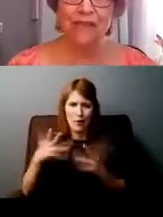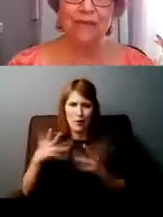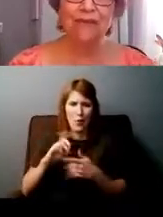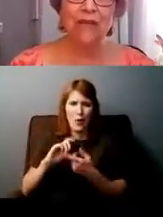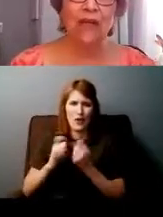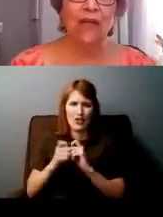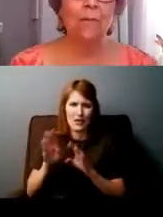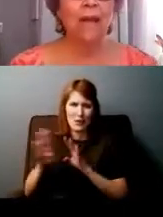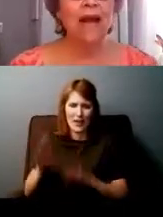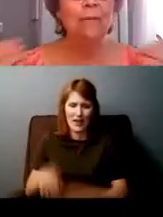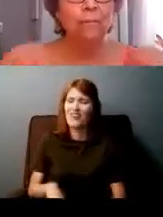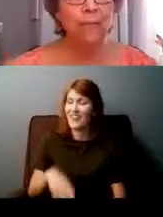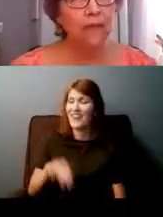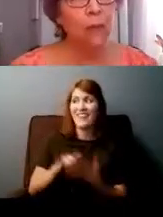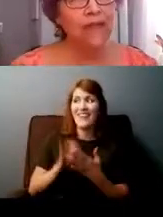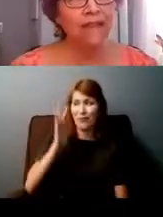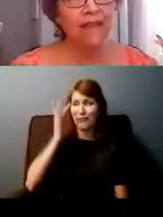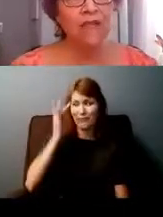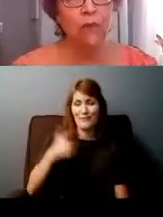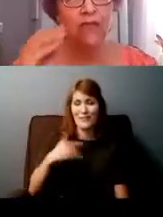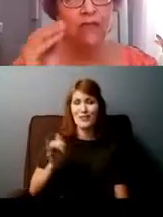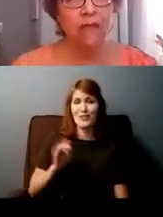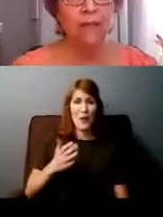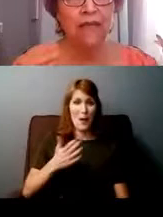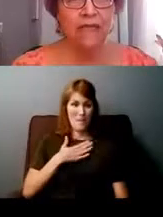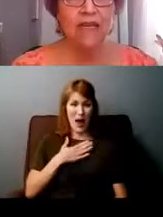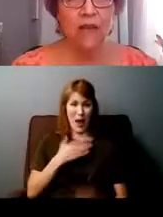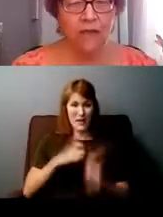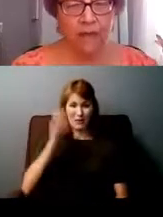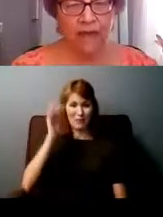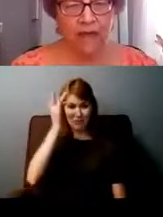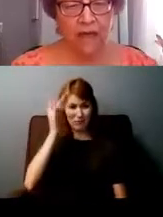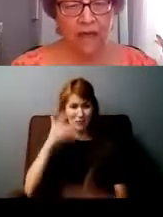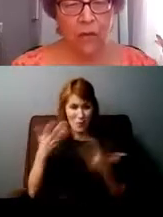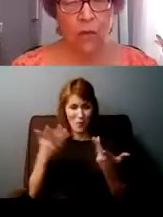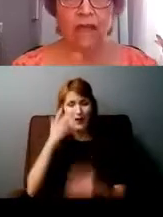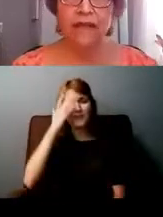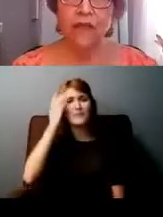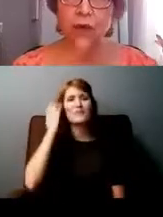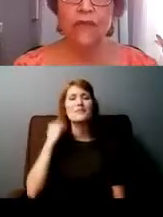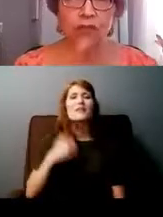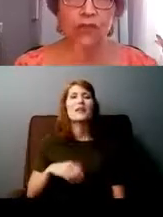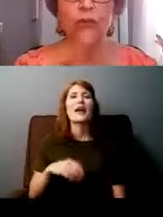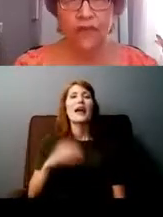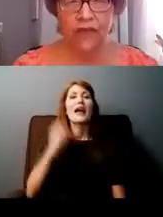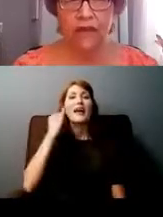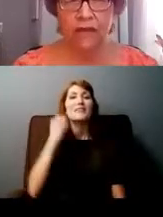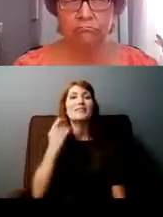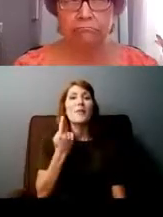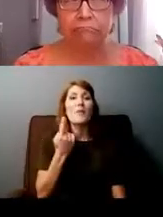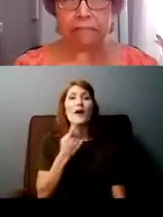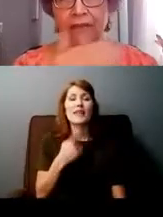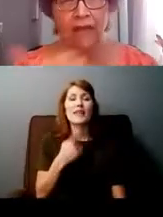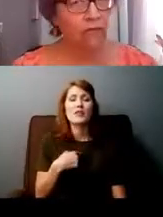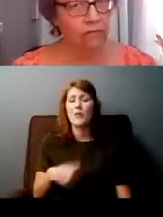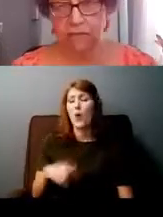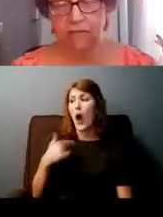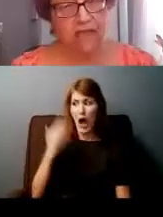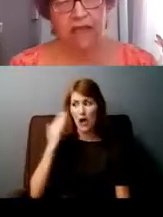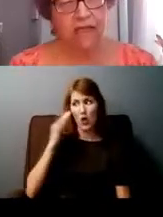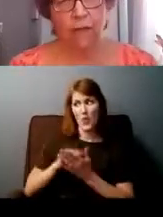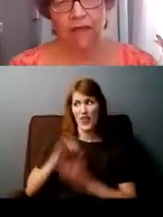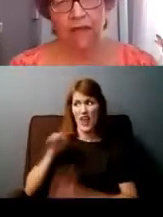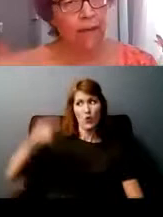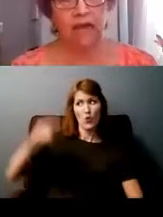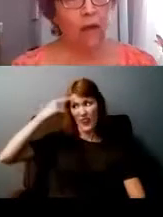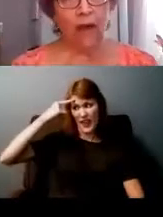buttons too. My big one is when somebody tells me, well, I know that you think, and then